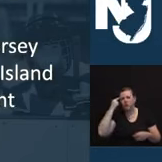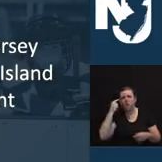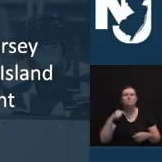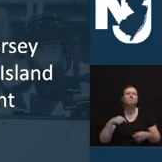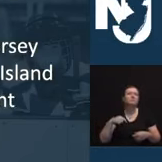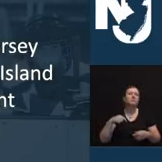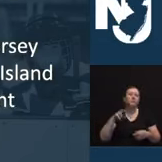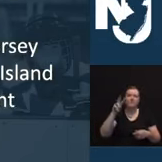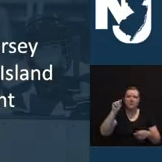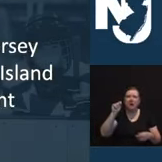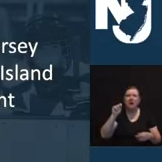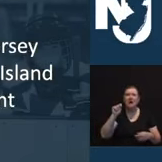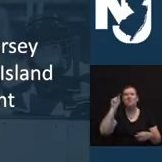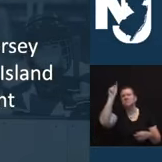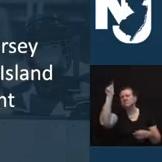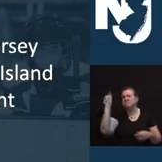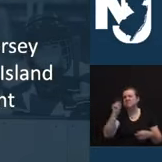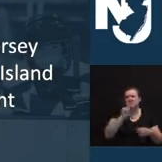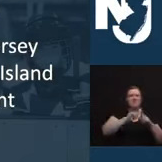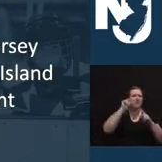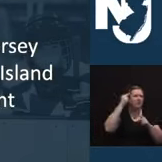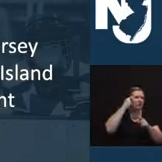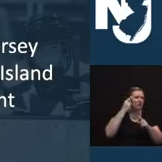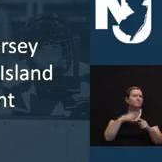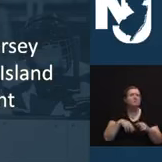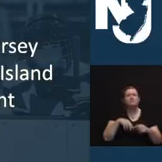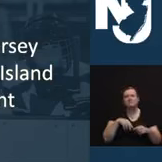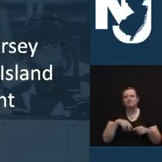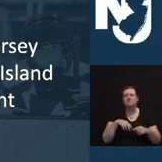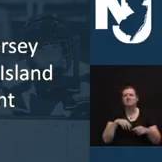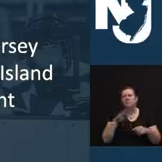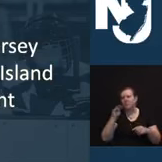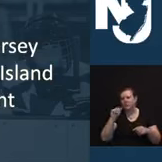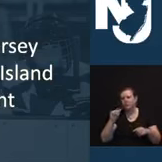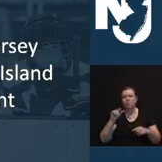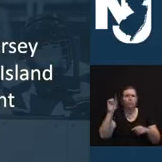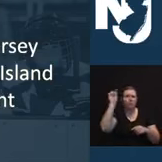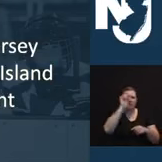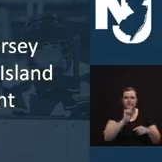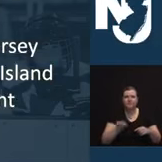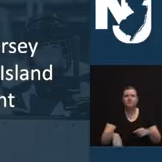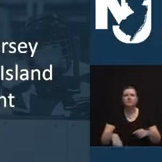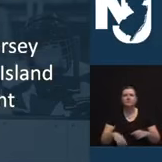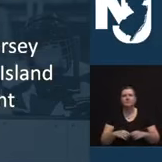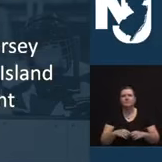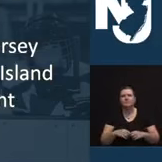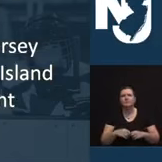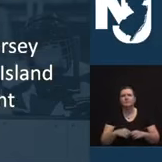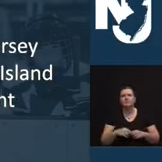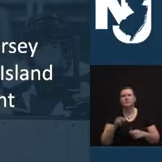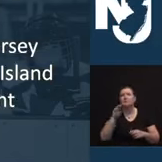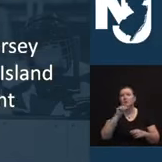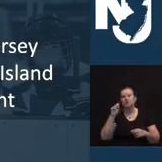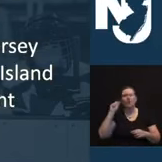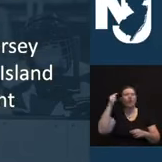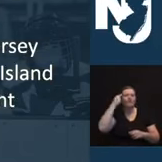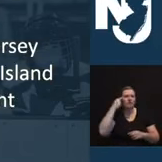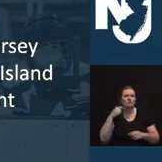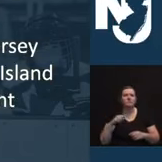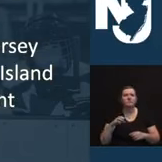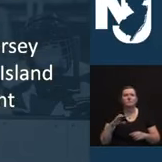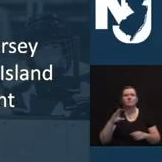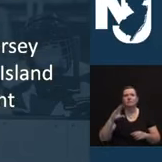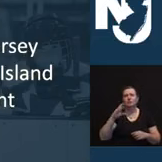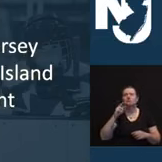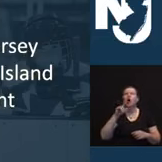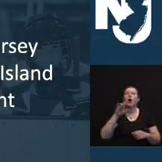Connecticut Governor Ned Lamont, and my high school and college classmate, Massachusetts Governor Charlie Baker. Bless you for their